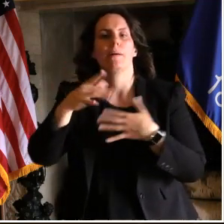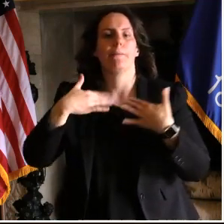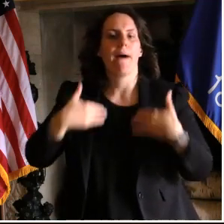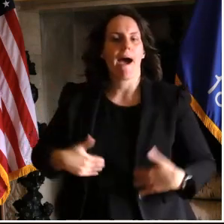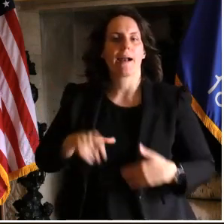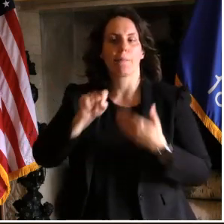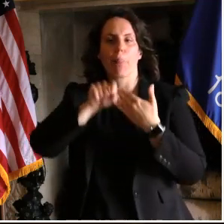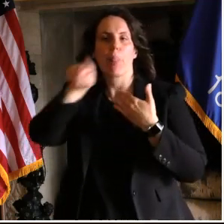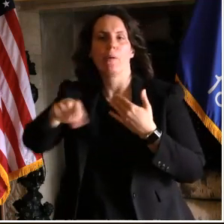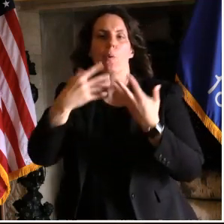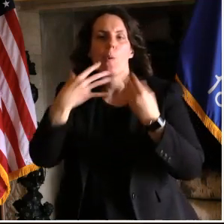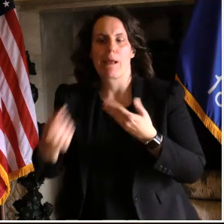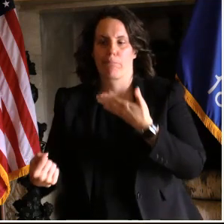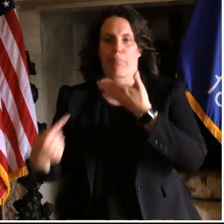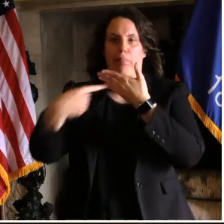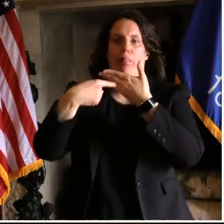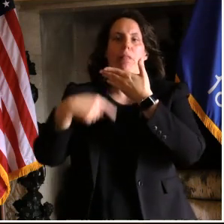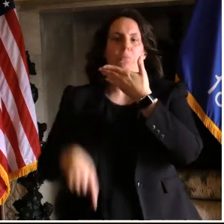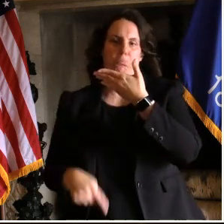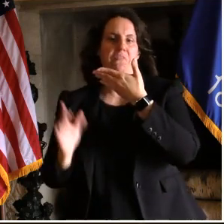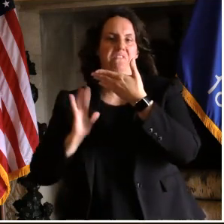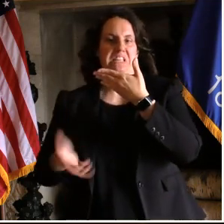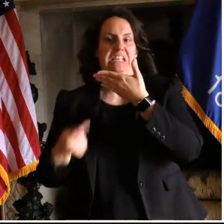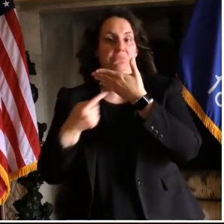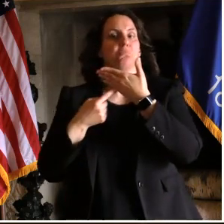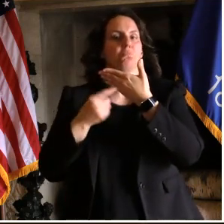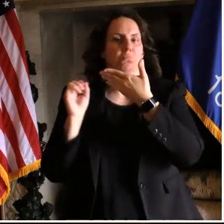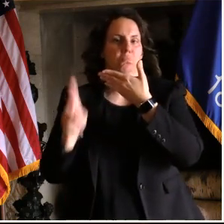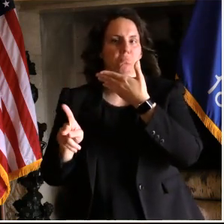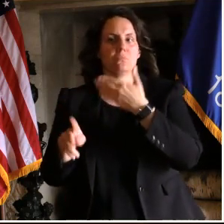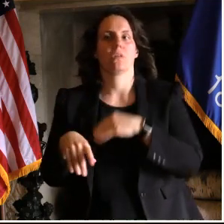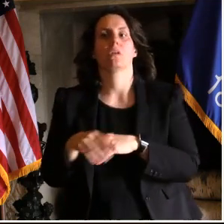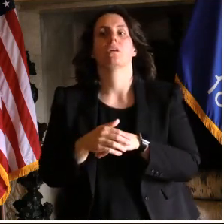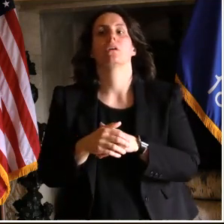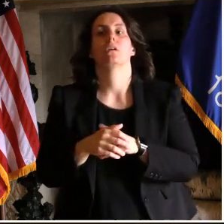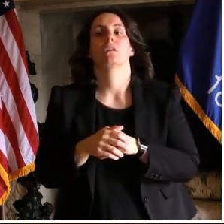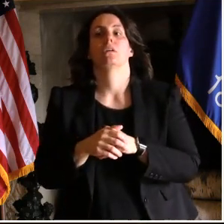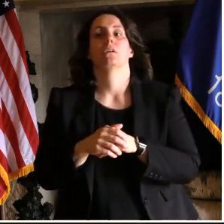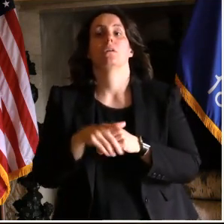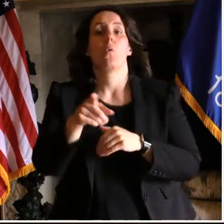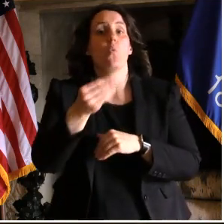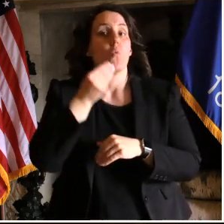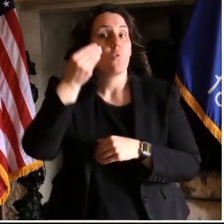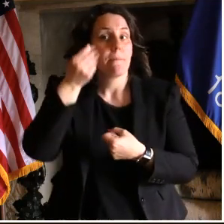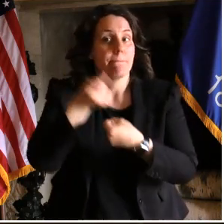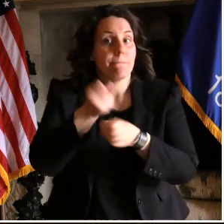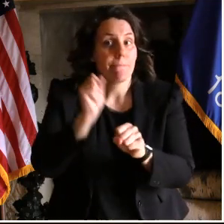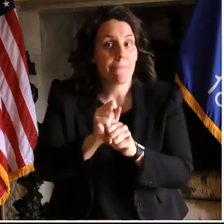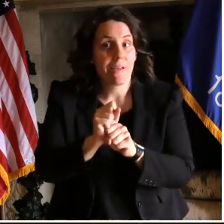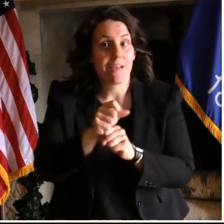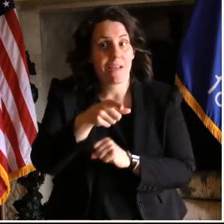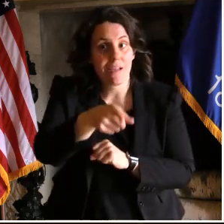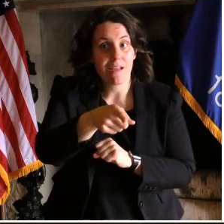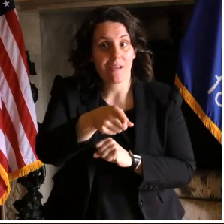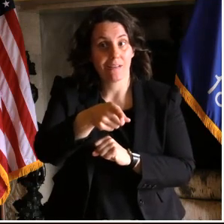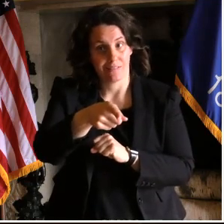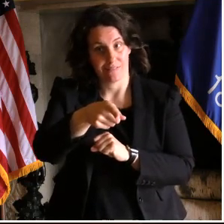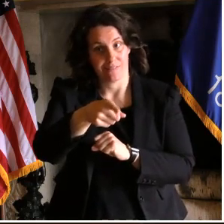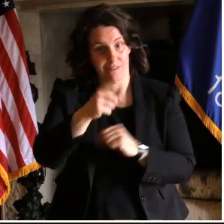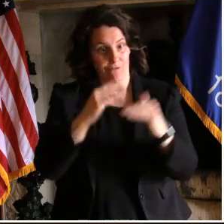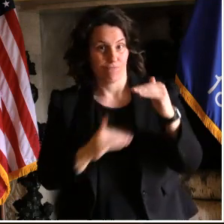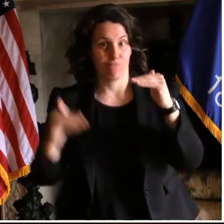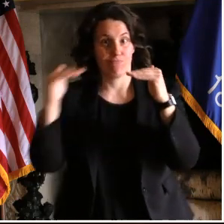be effective. We don't have science that homemade reusable fabric masks are as effective, but it's